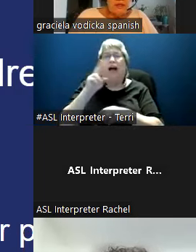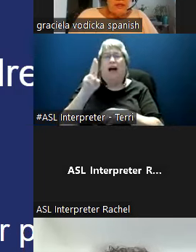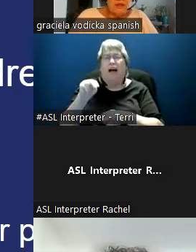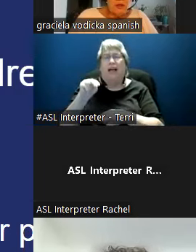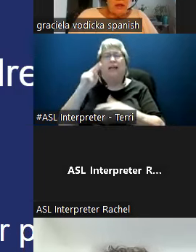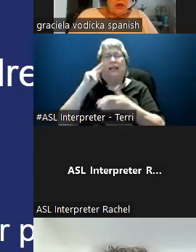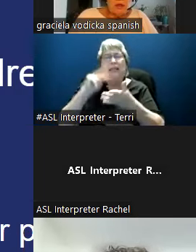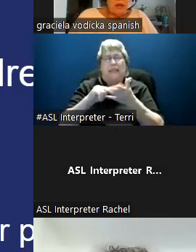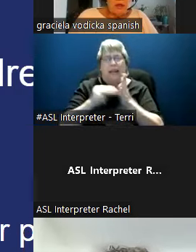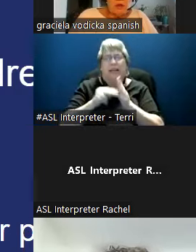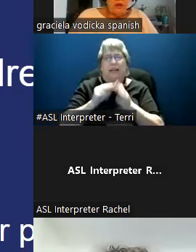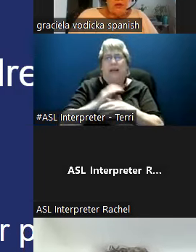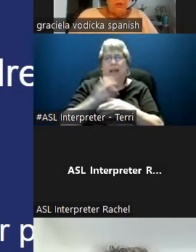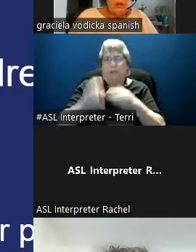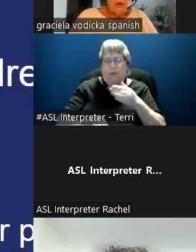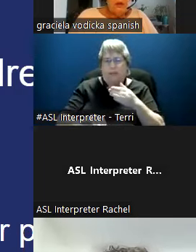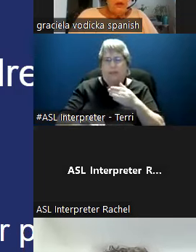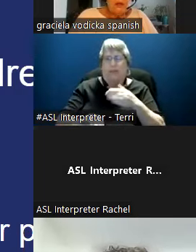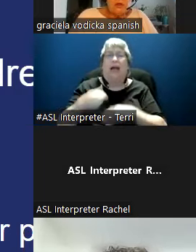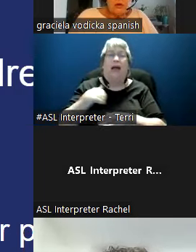concrete, actionable decisions